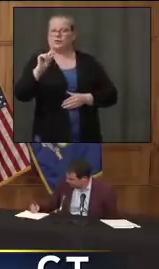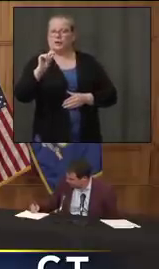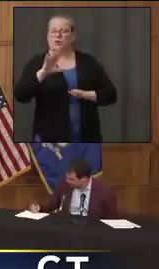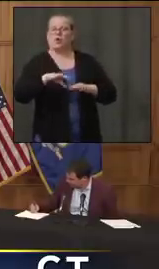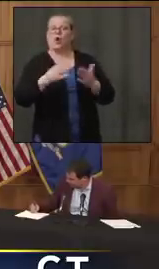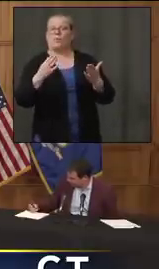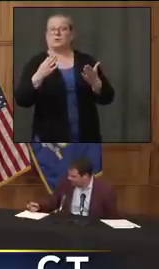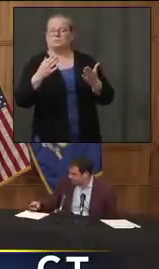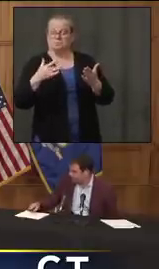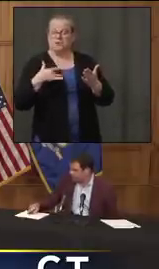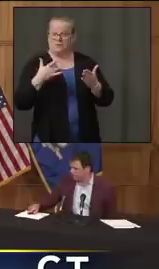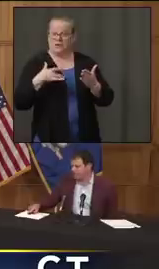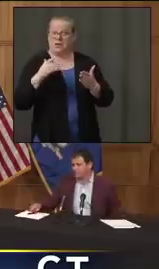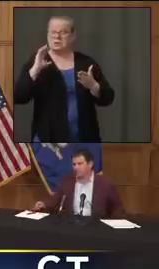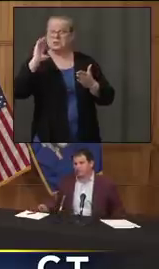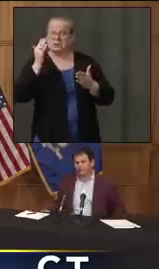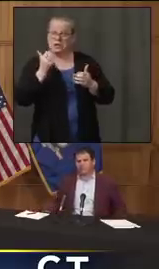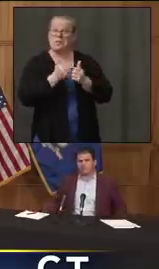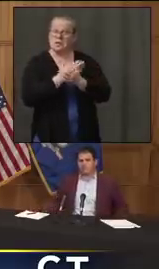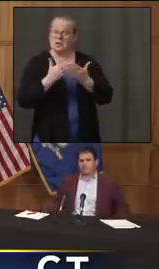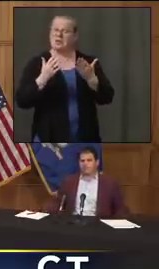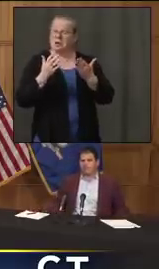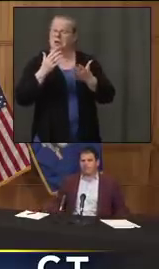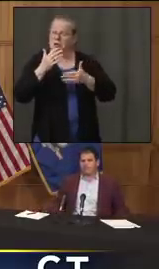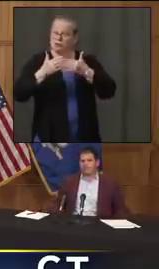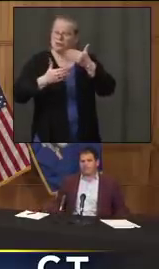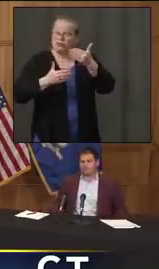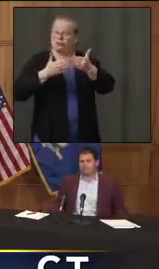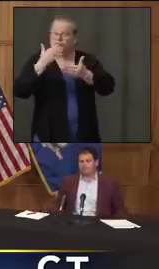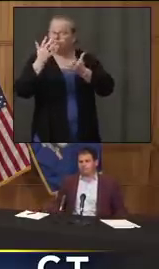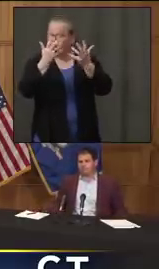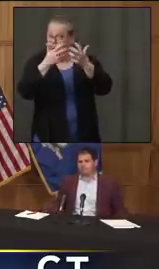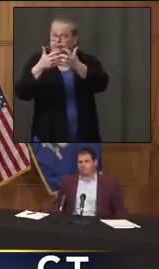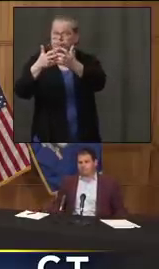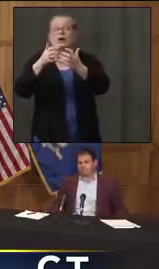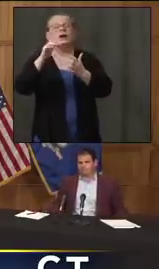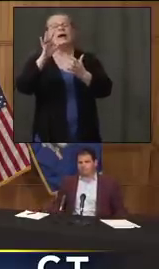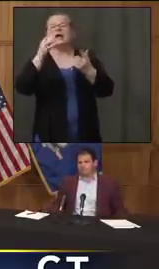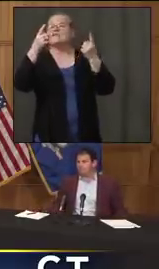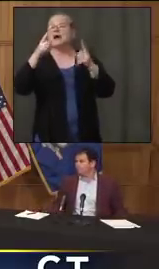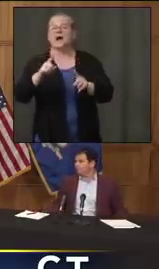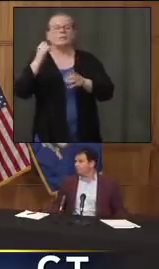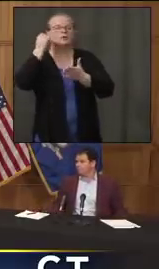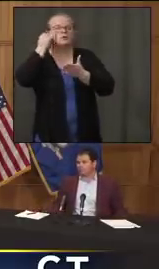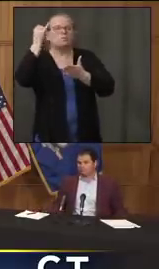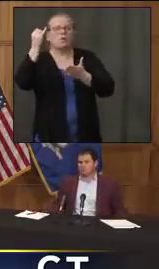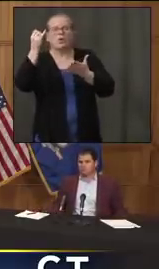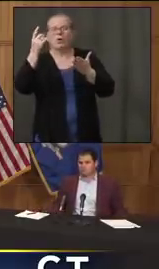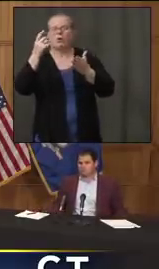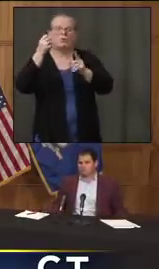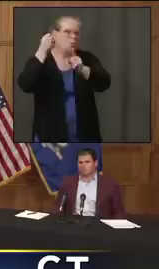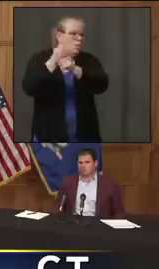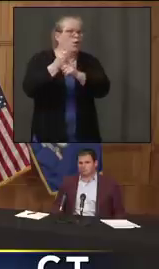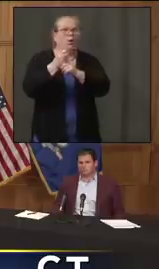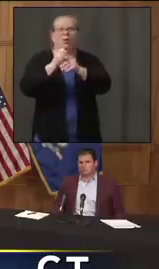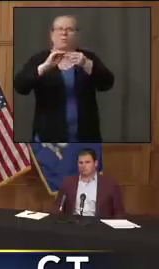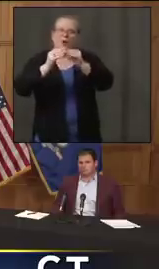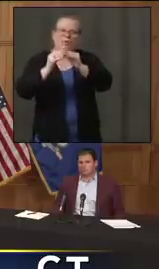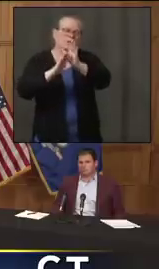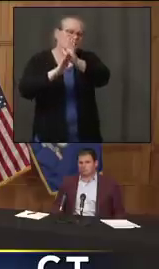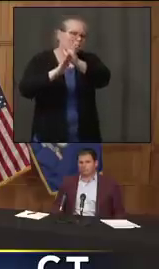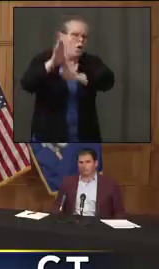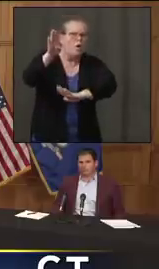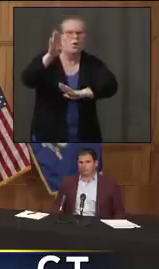you ready, or is there a plan if there were a flare-up, if hospitalization started to increase, if testing didn't ramp up, if some of these